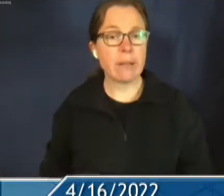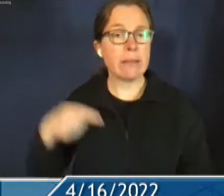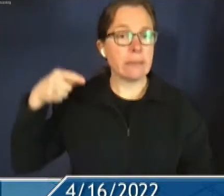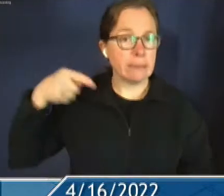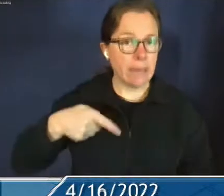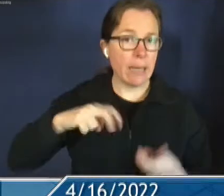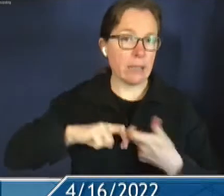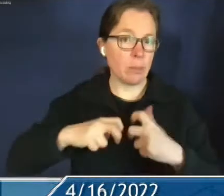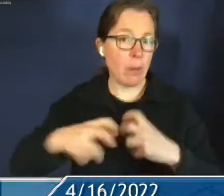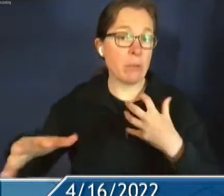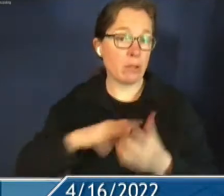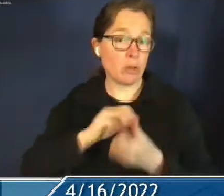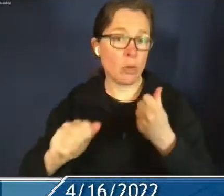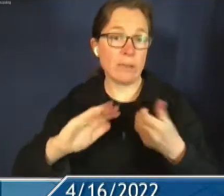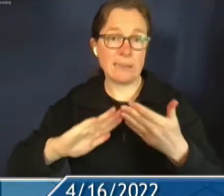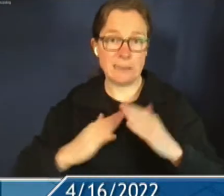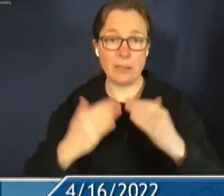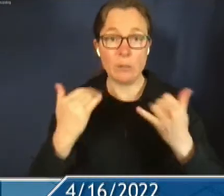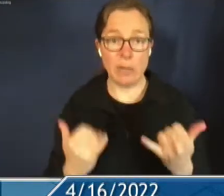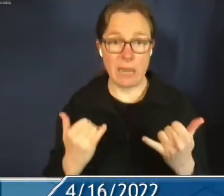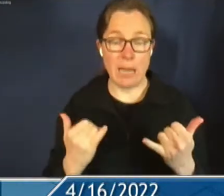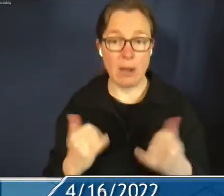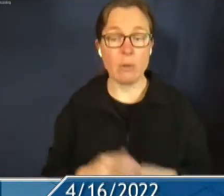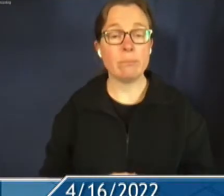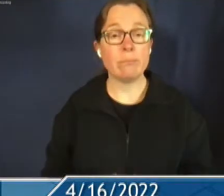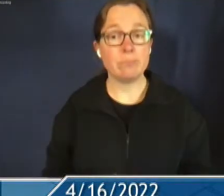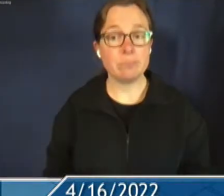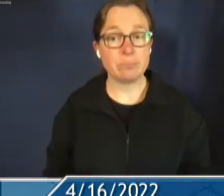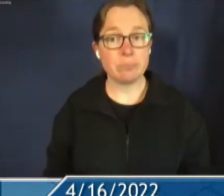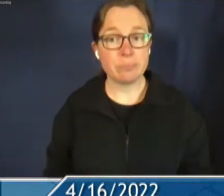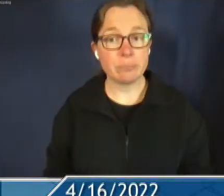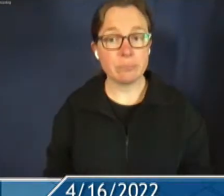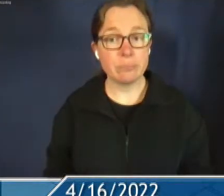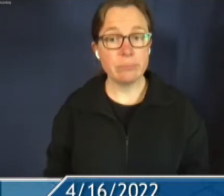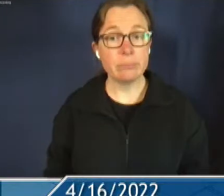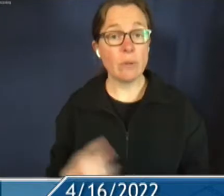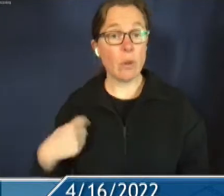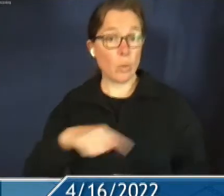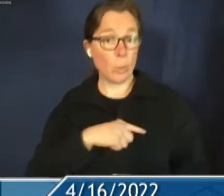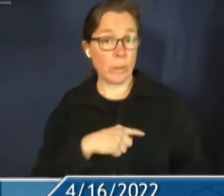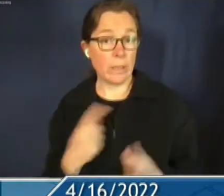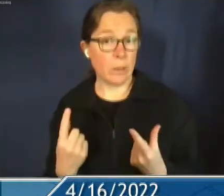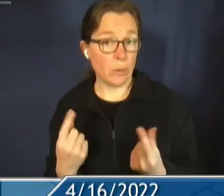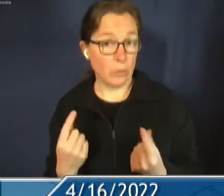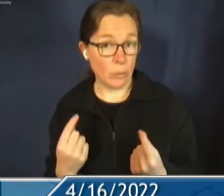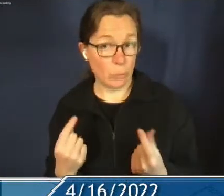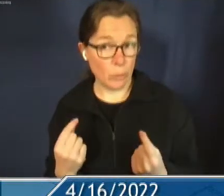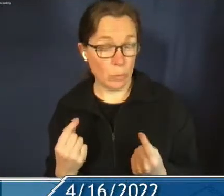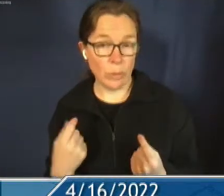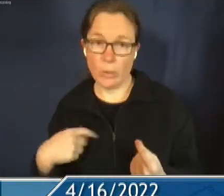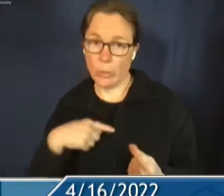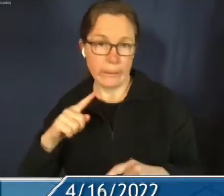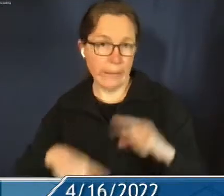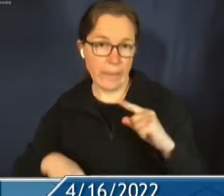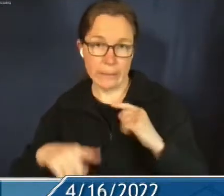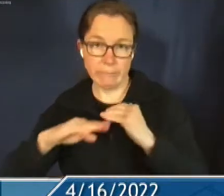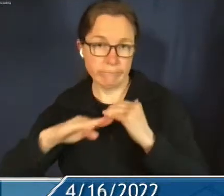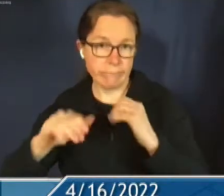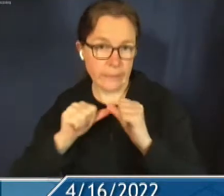our city. The investments that are necessary that we're making on our own that we cannot sustain in